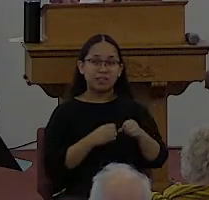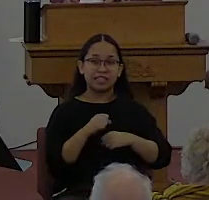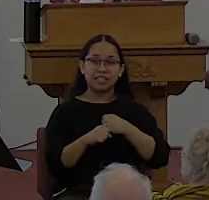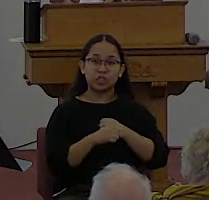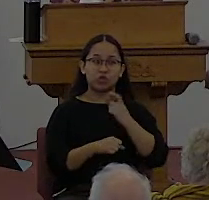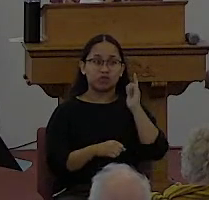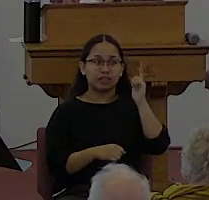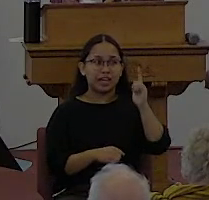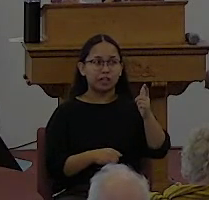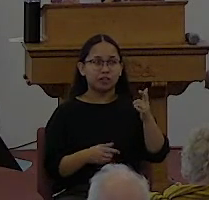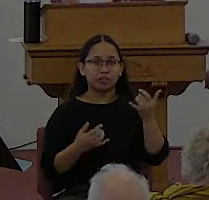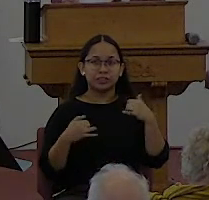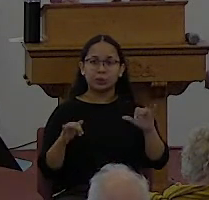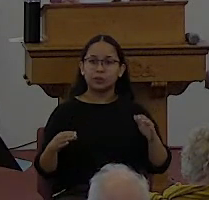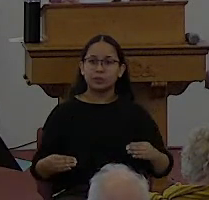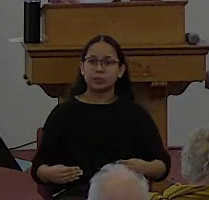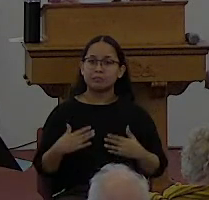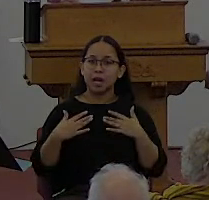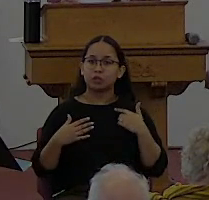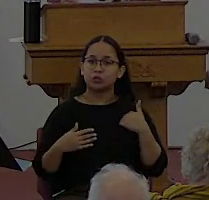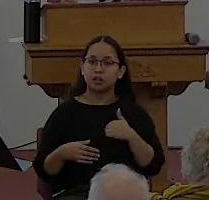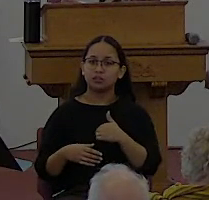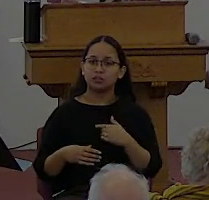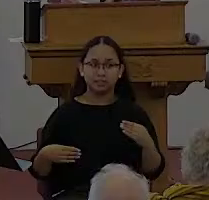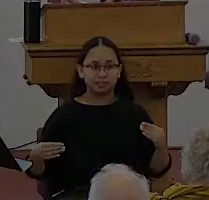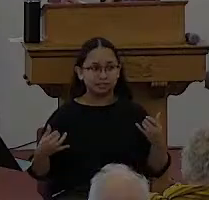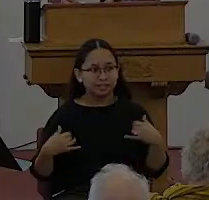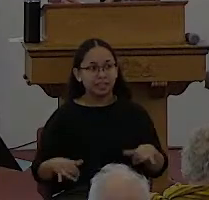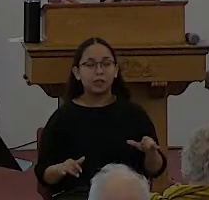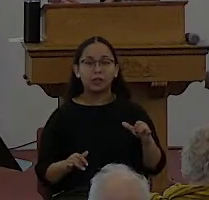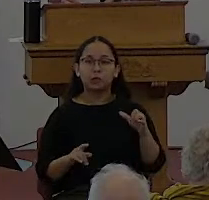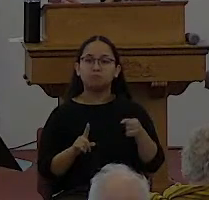comfort, inspiration, and hope to many.